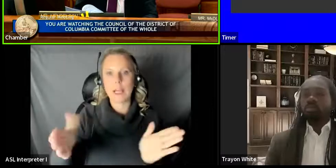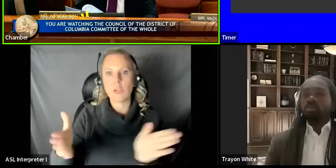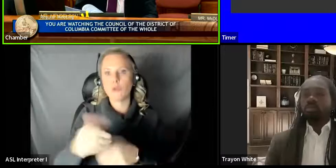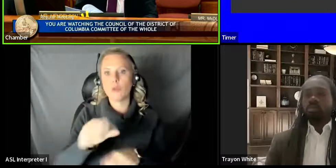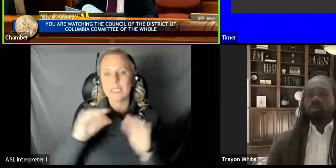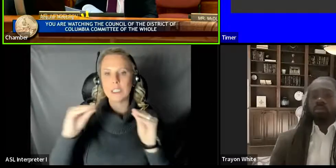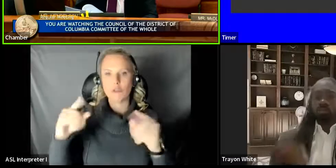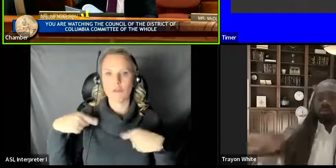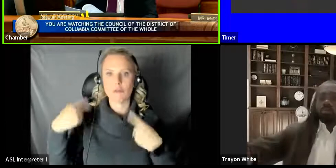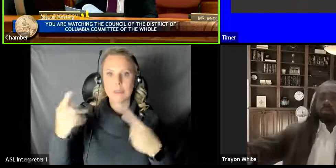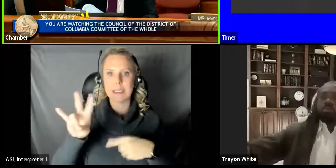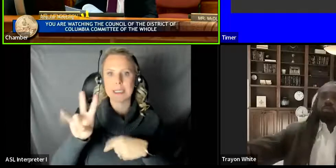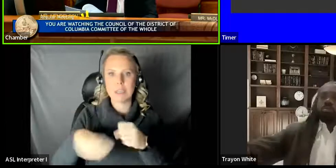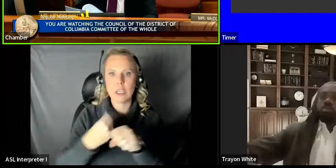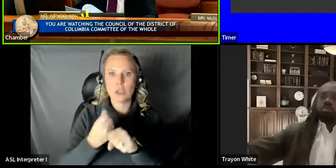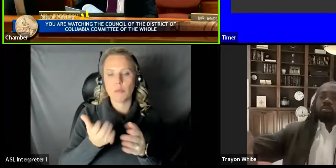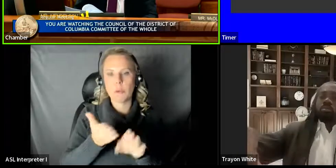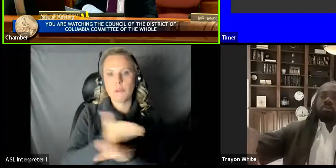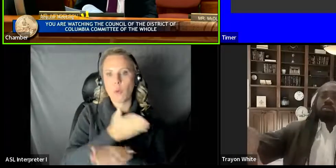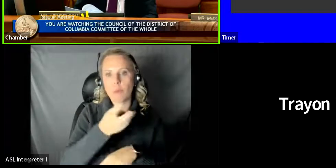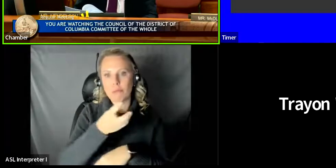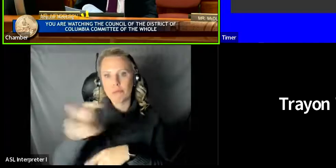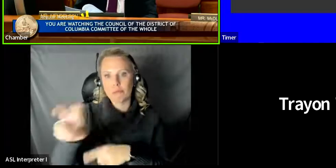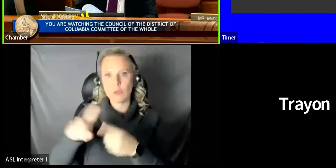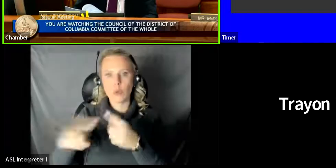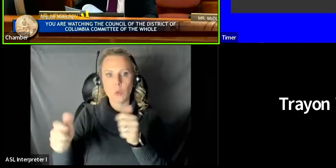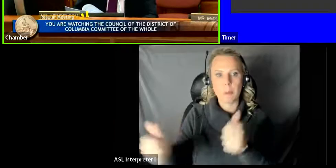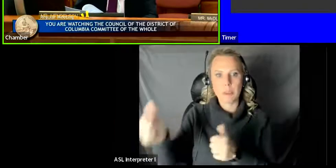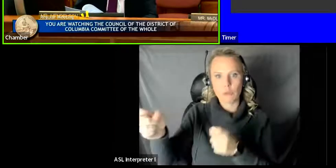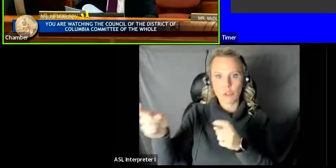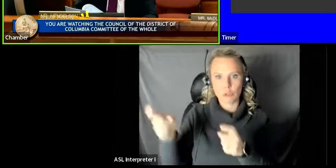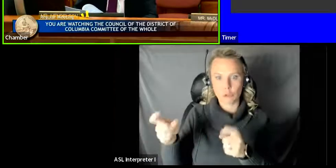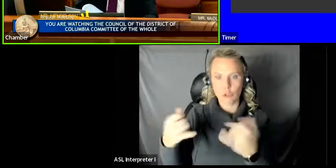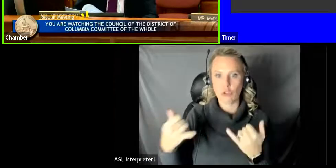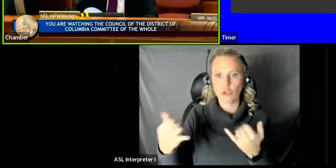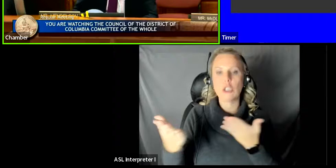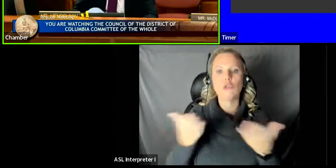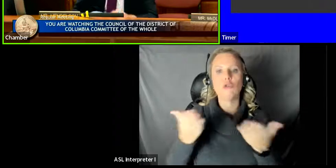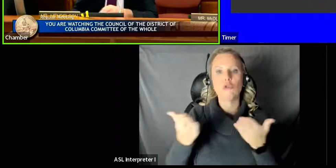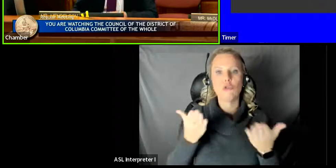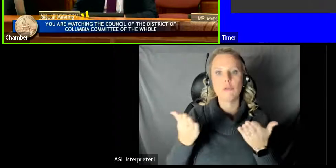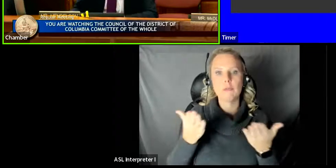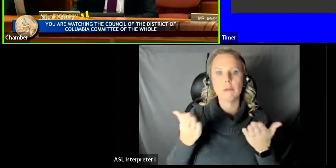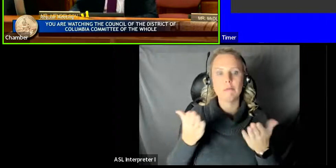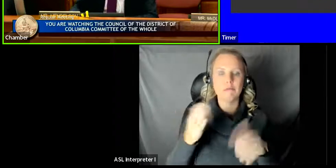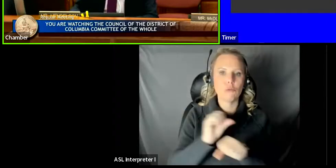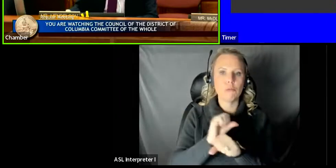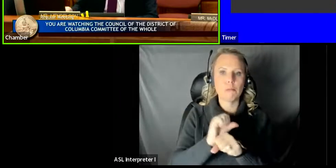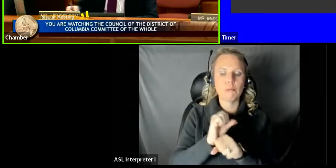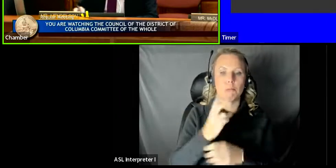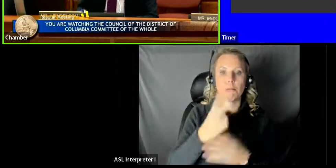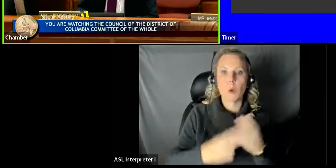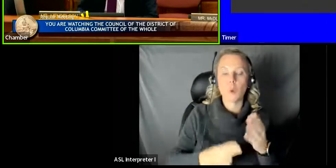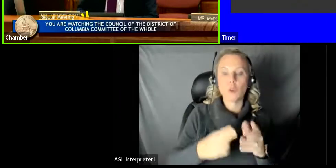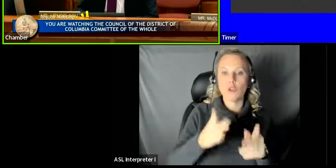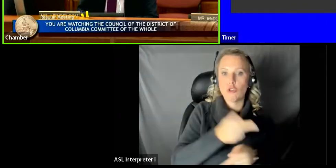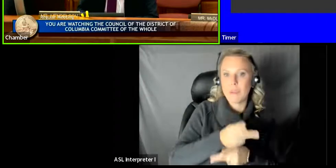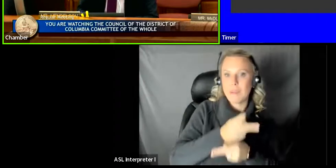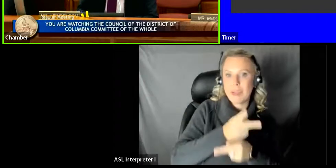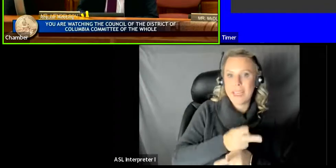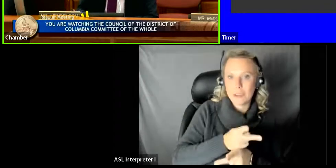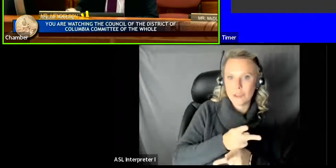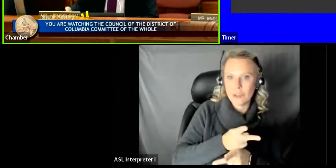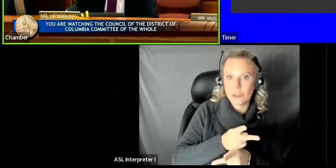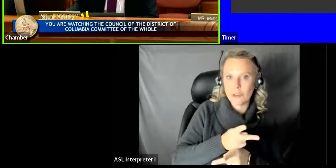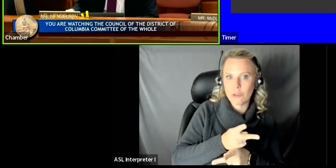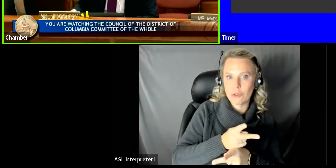almost 7 years before moving into administration. She currently serves as both the supervisor